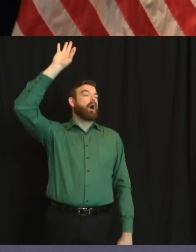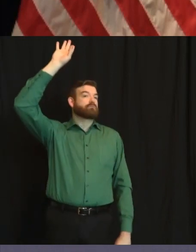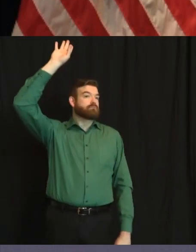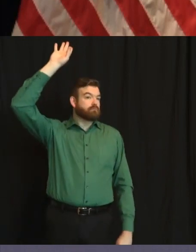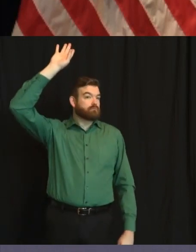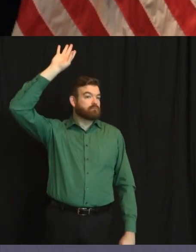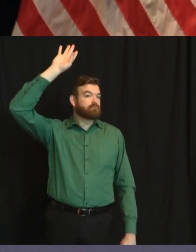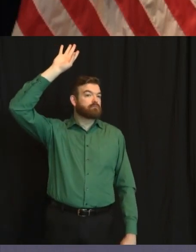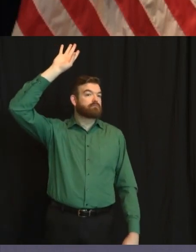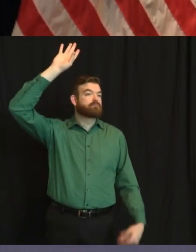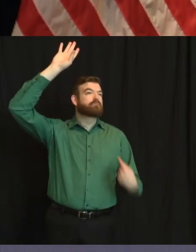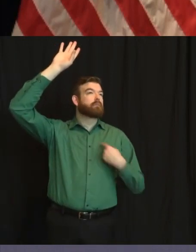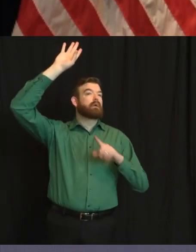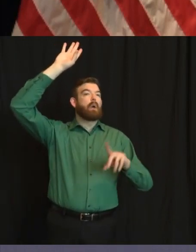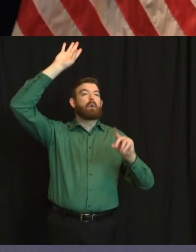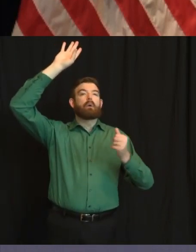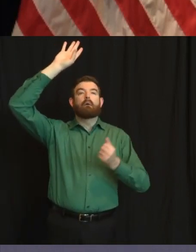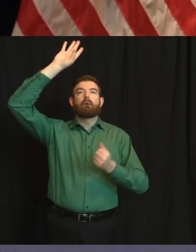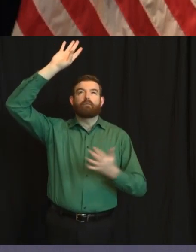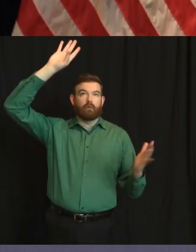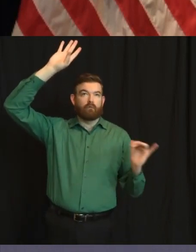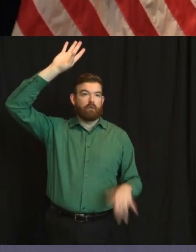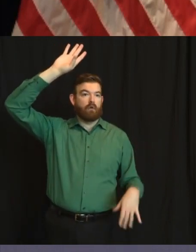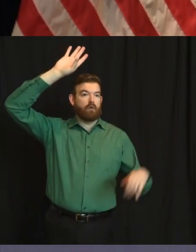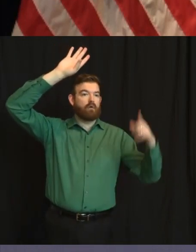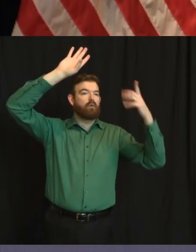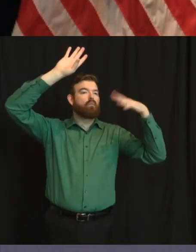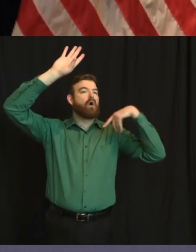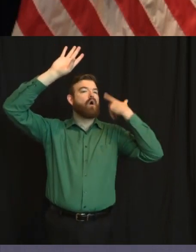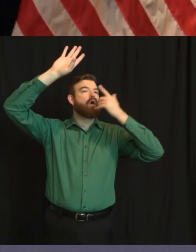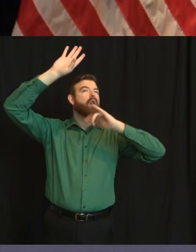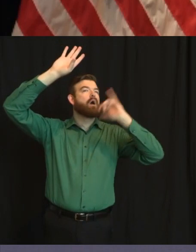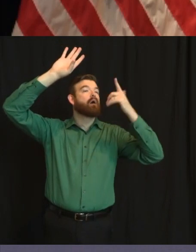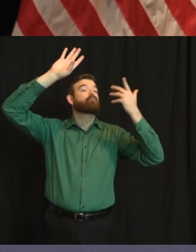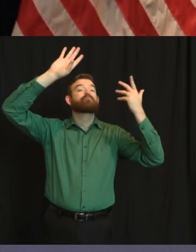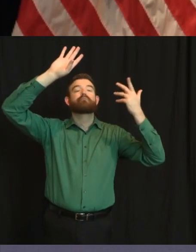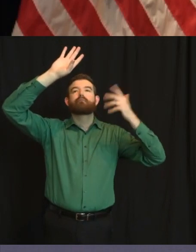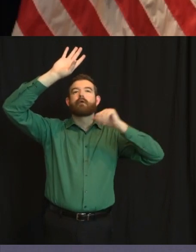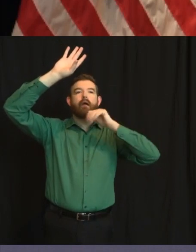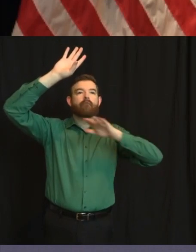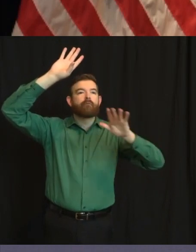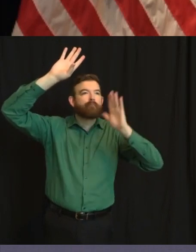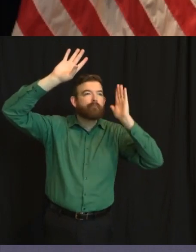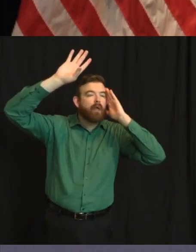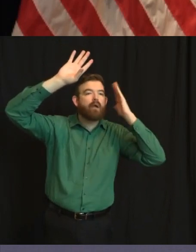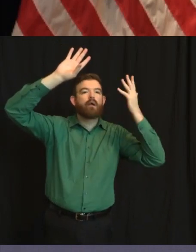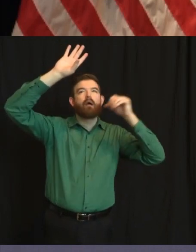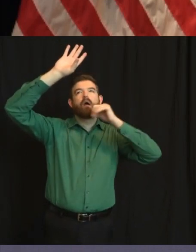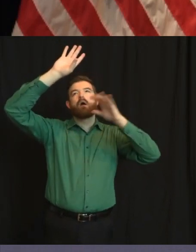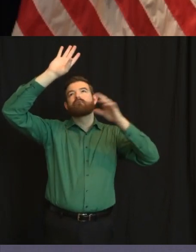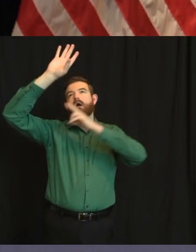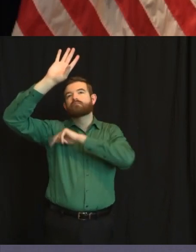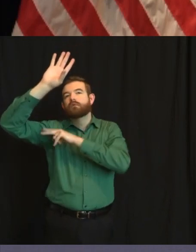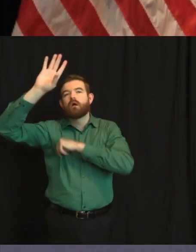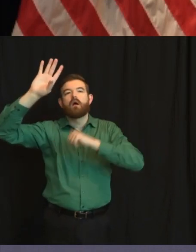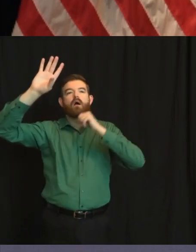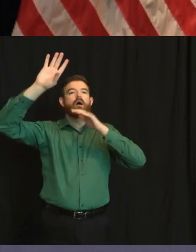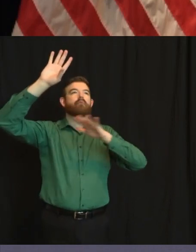have done to build out our capacities, whether human healthcare workers all the way to beds and ventilators and PPE, et